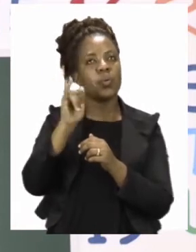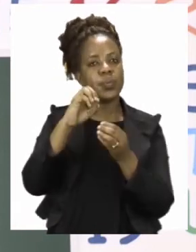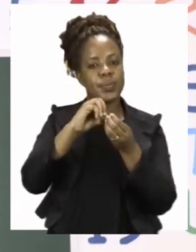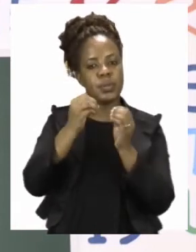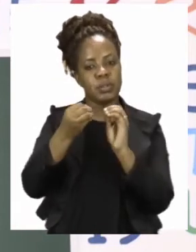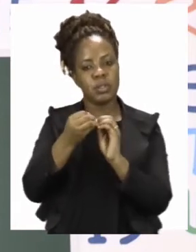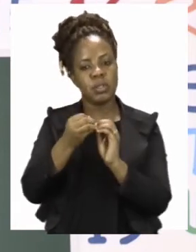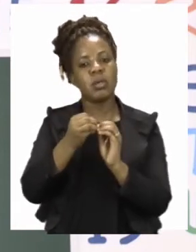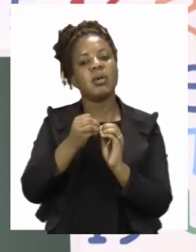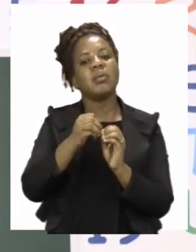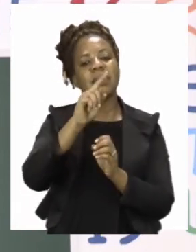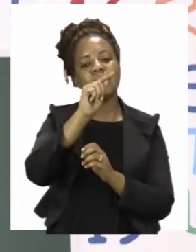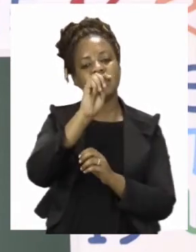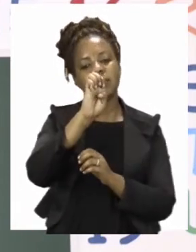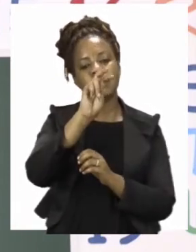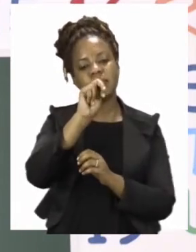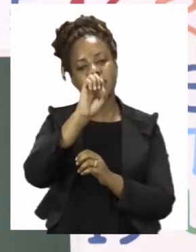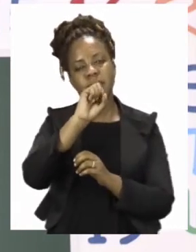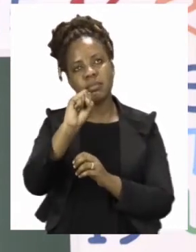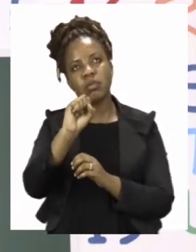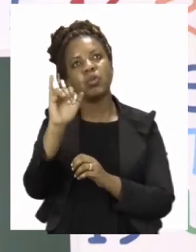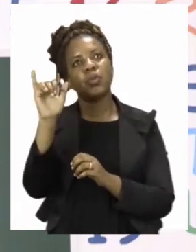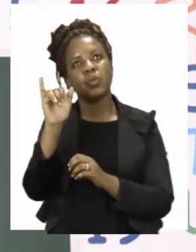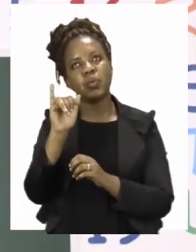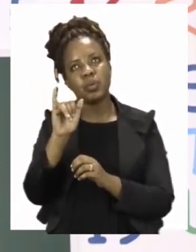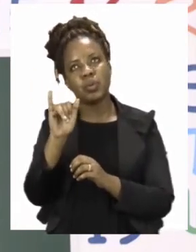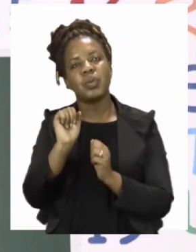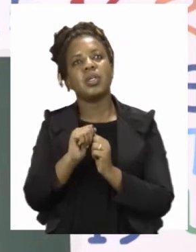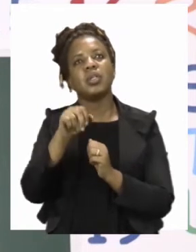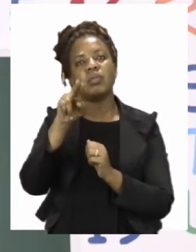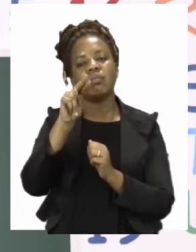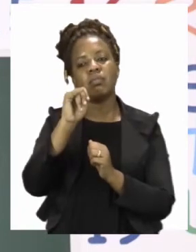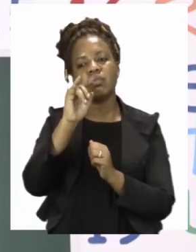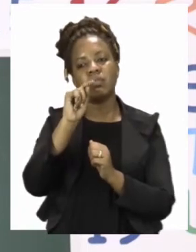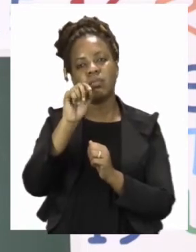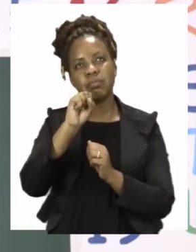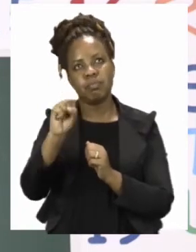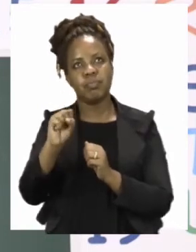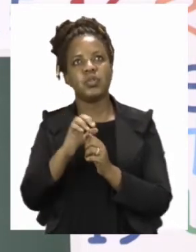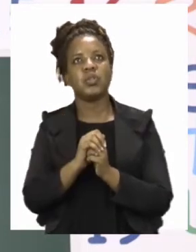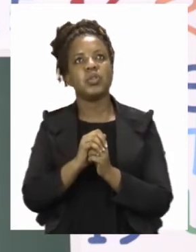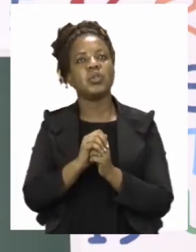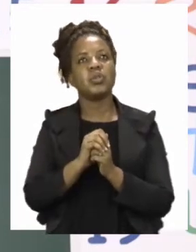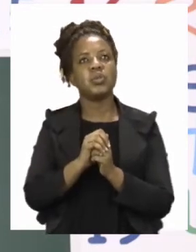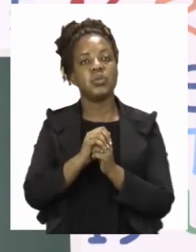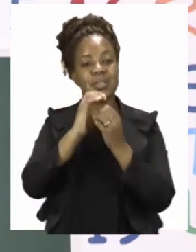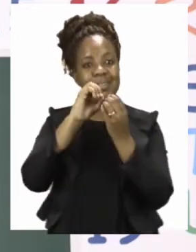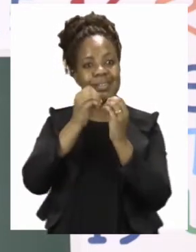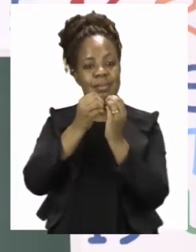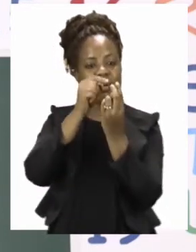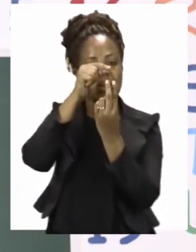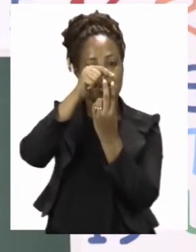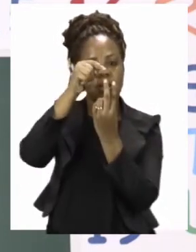you. So it's important that you sanitize regularly. Make sure your hands are dry before you touch anything else.